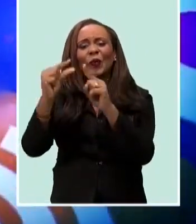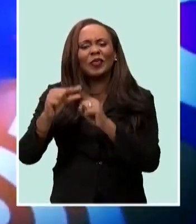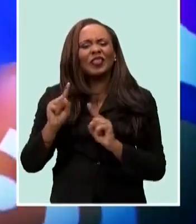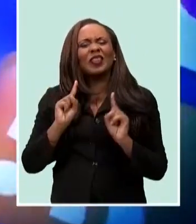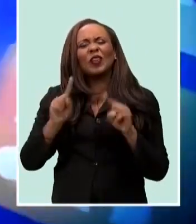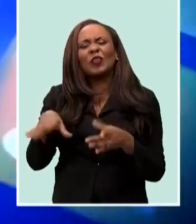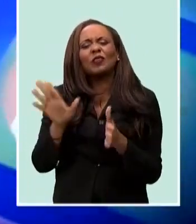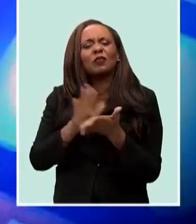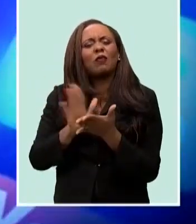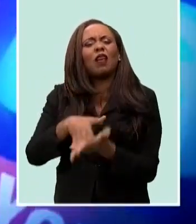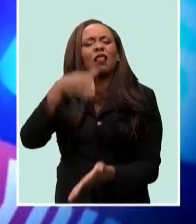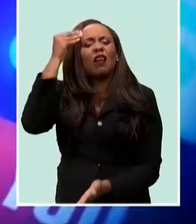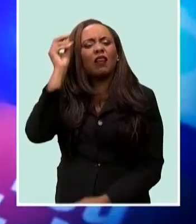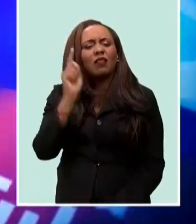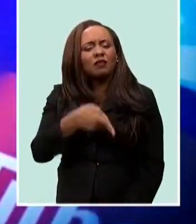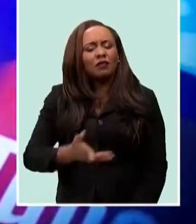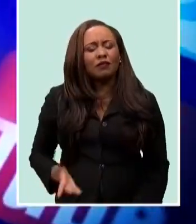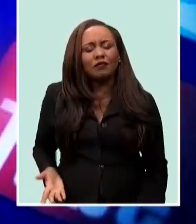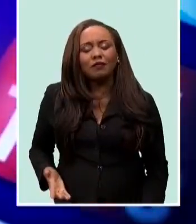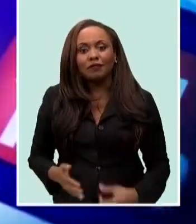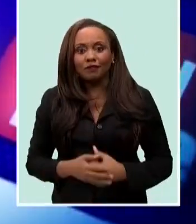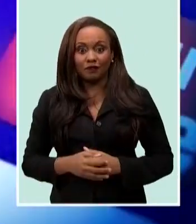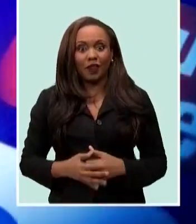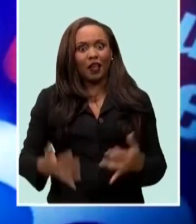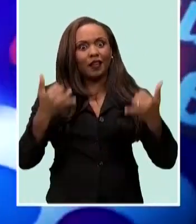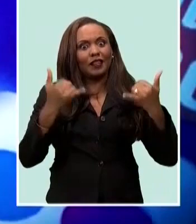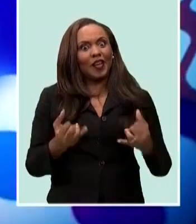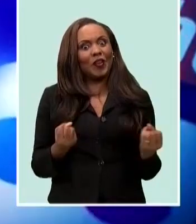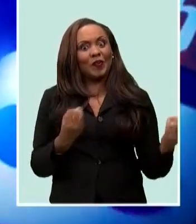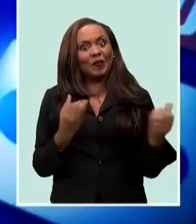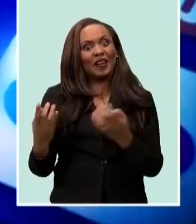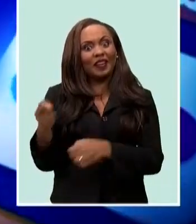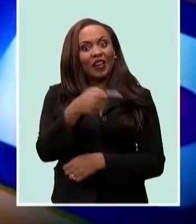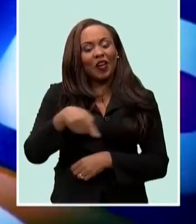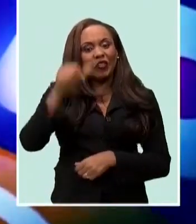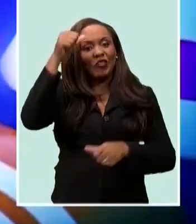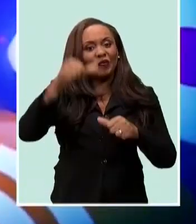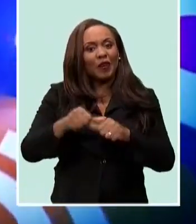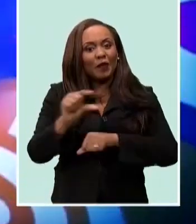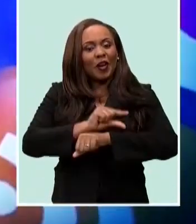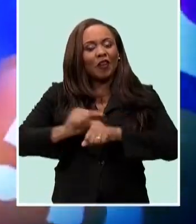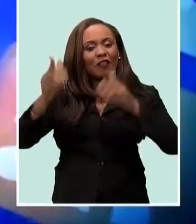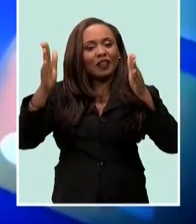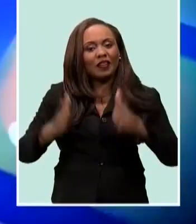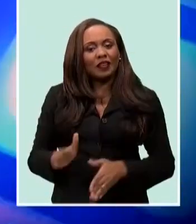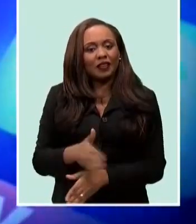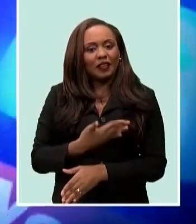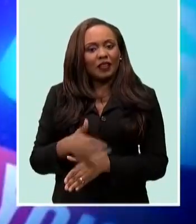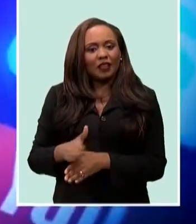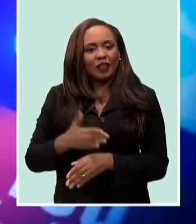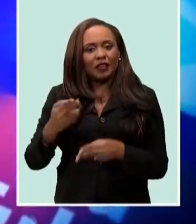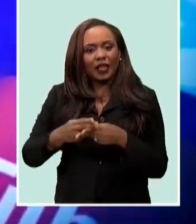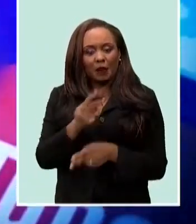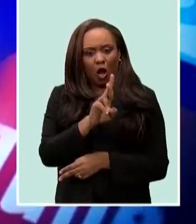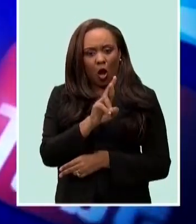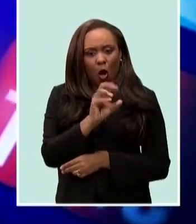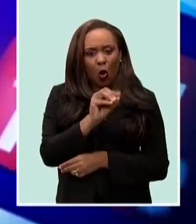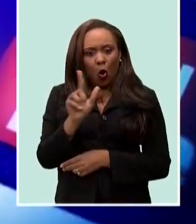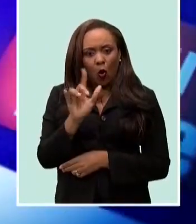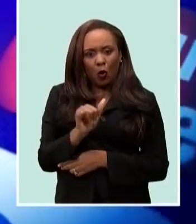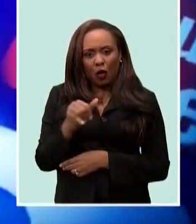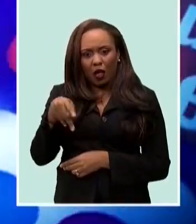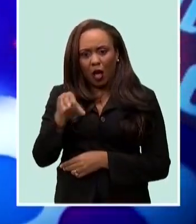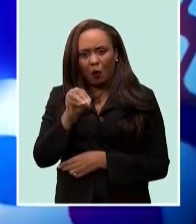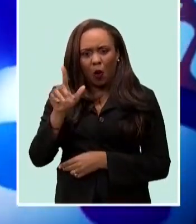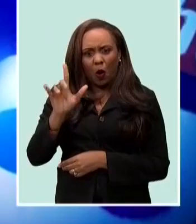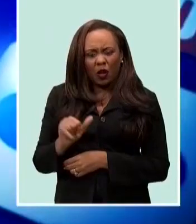go to school and learn. Now, many of you would remember Grenadian artist Mr. Killer, whose song Roly Poly was a major hit back in the